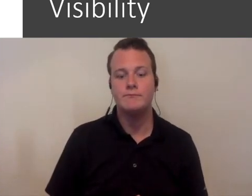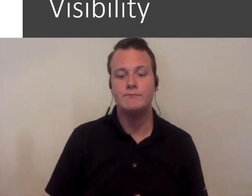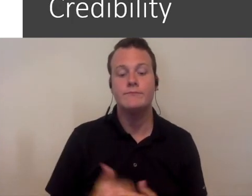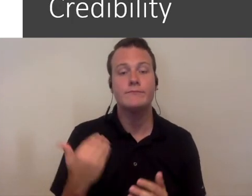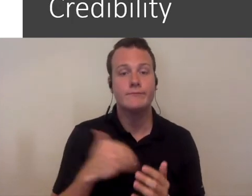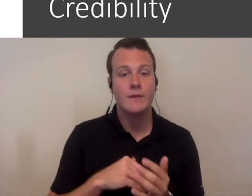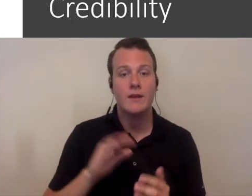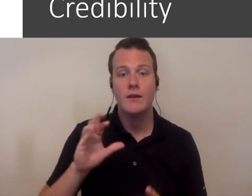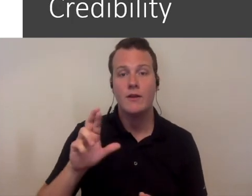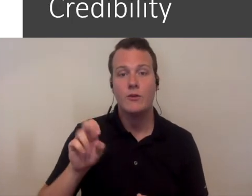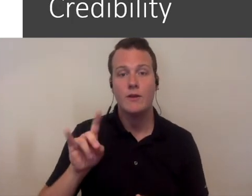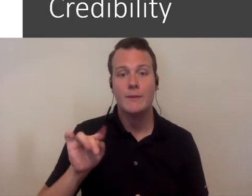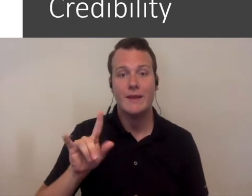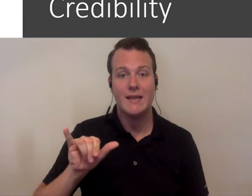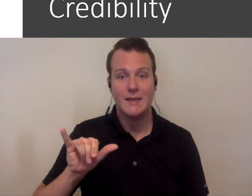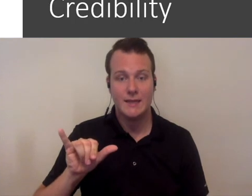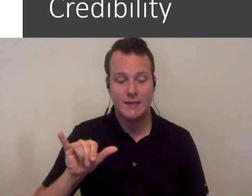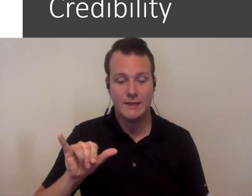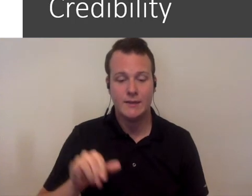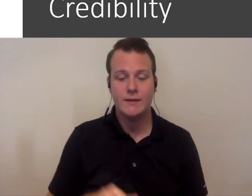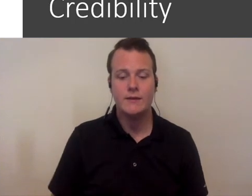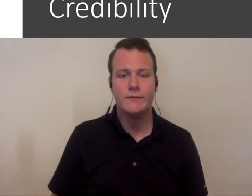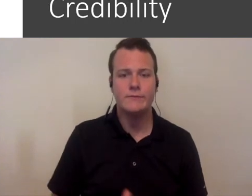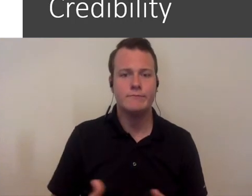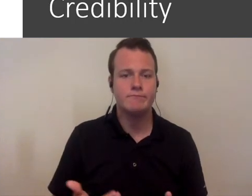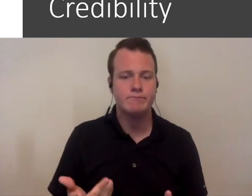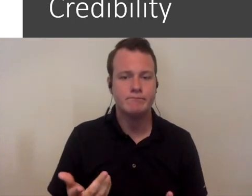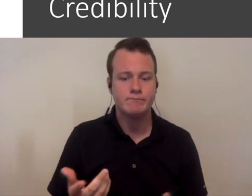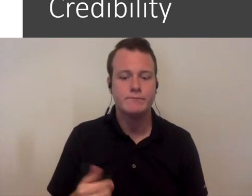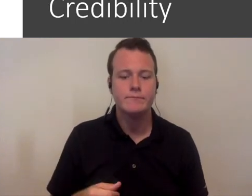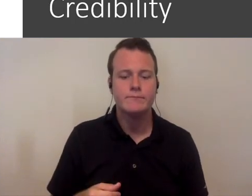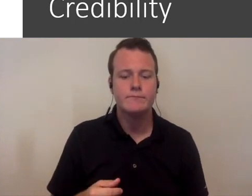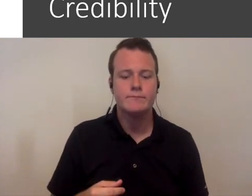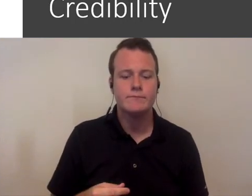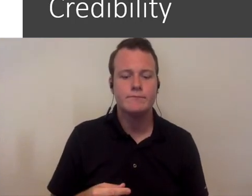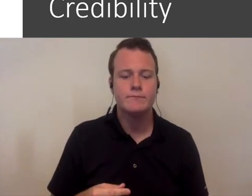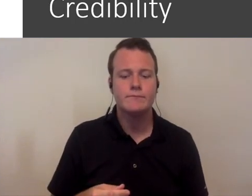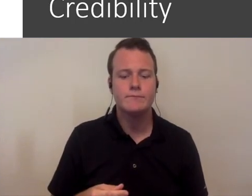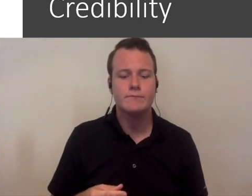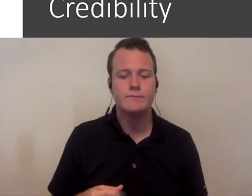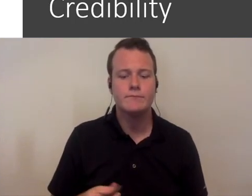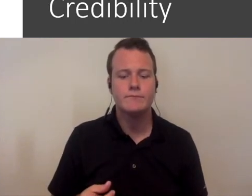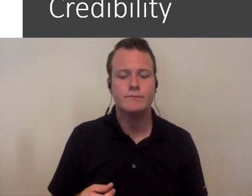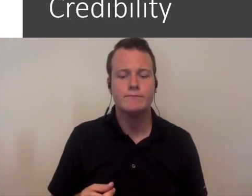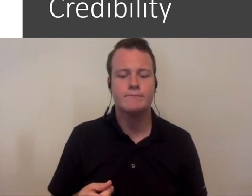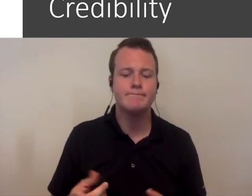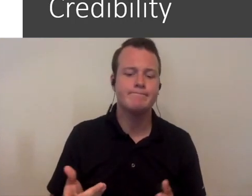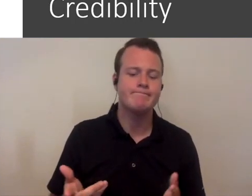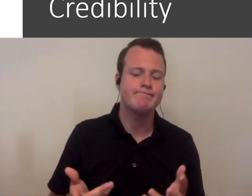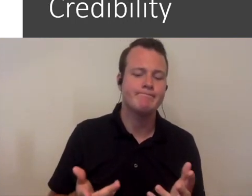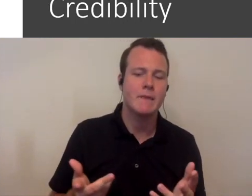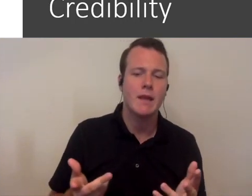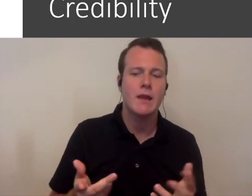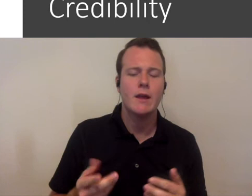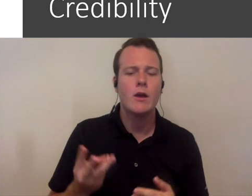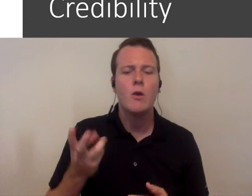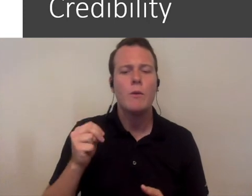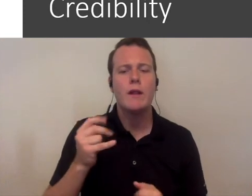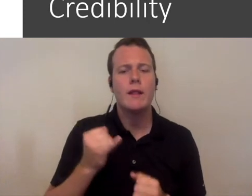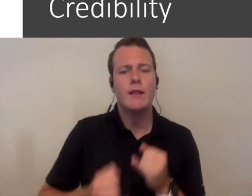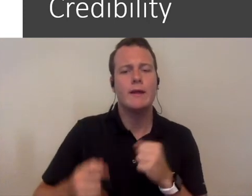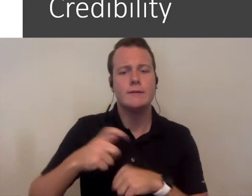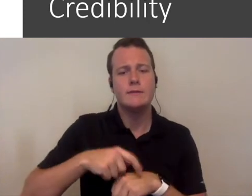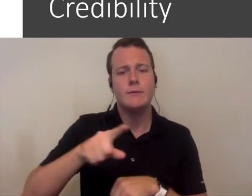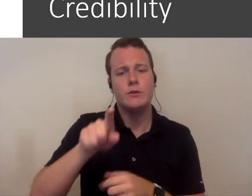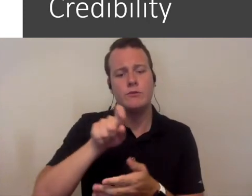Again, credibility. You know, how credible are you? You know, when was the last time you wrote